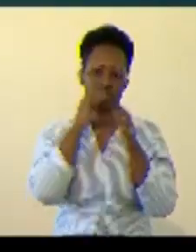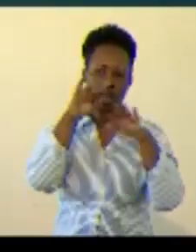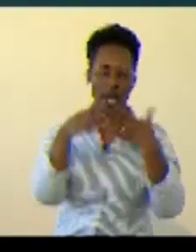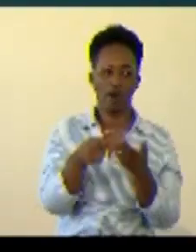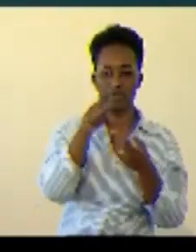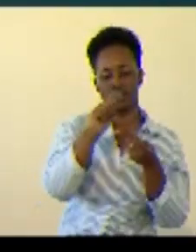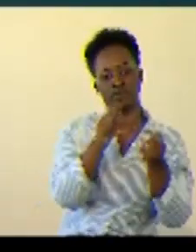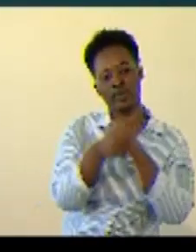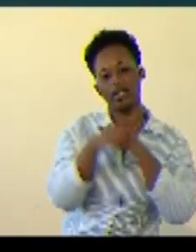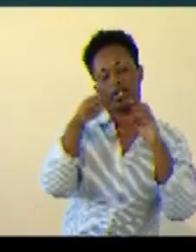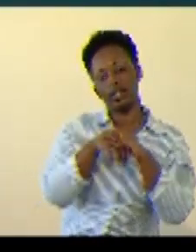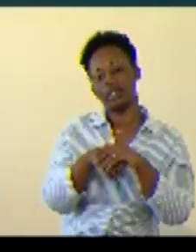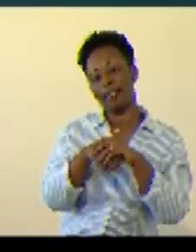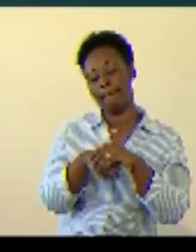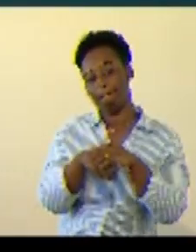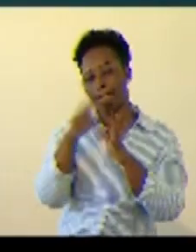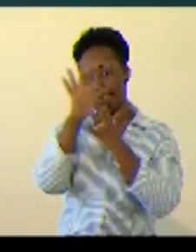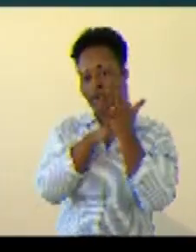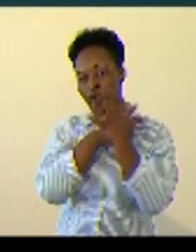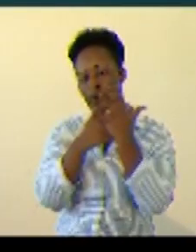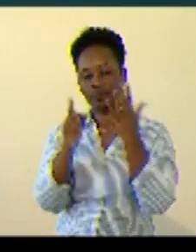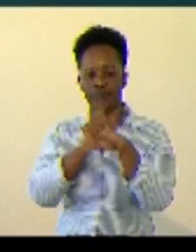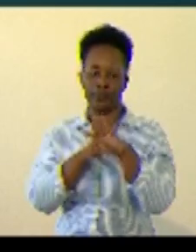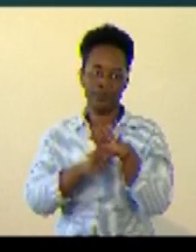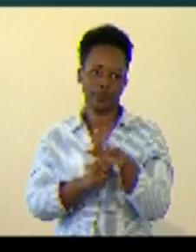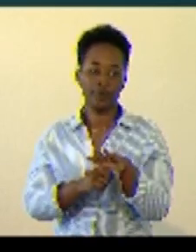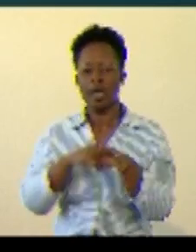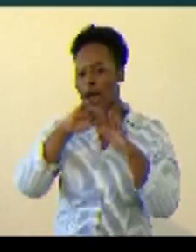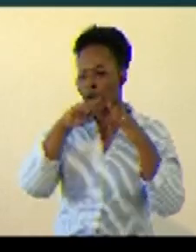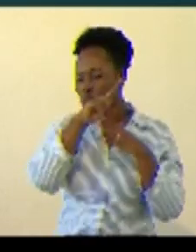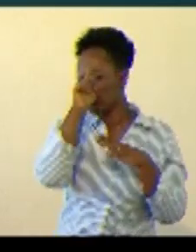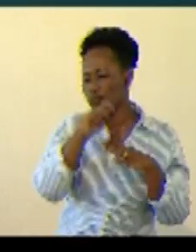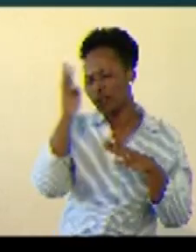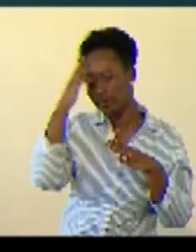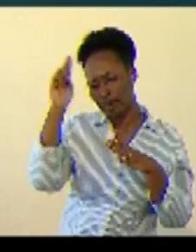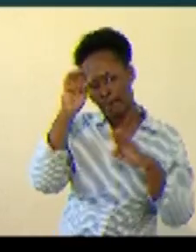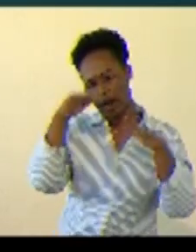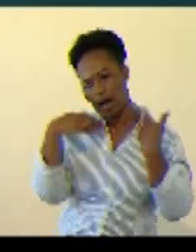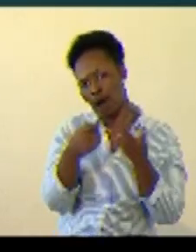Do you remember how it changes in the periodic table?